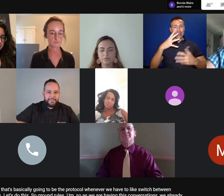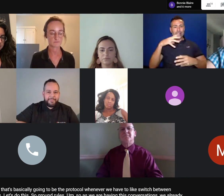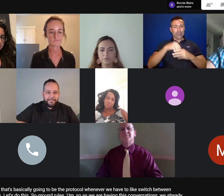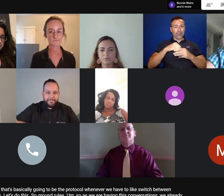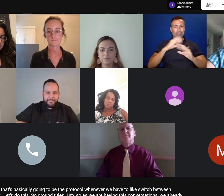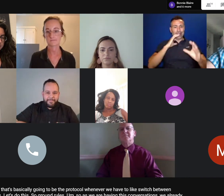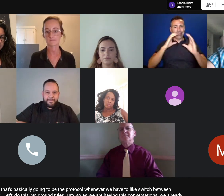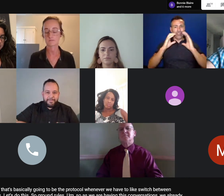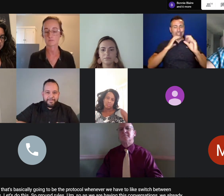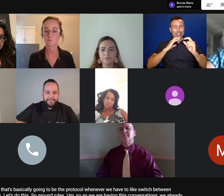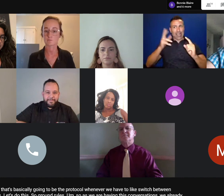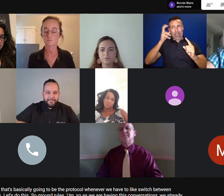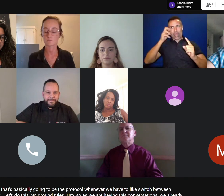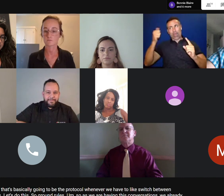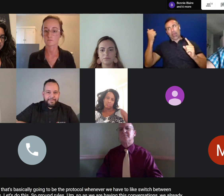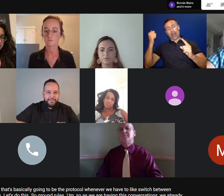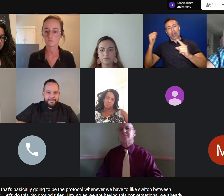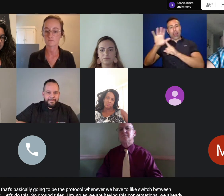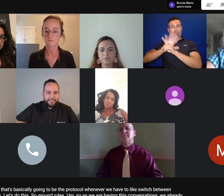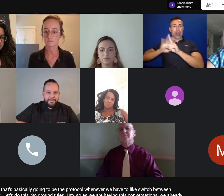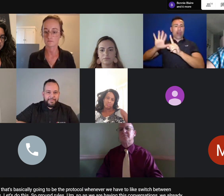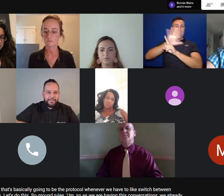that you unmute yourself.